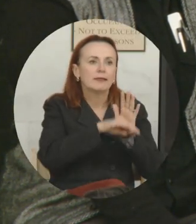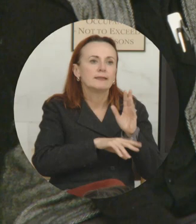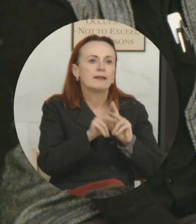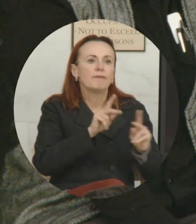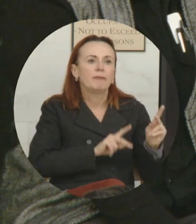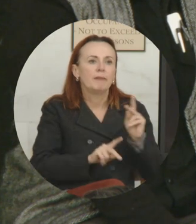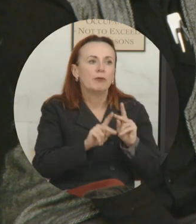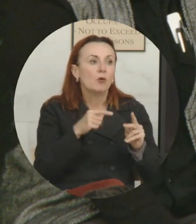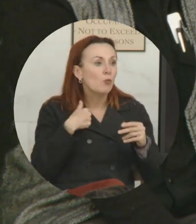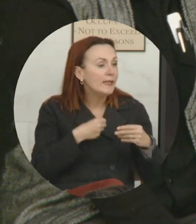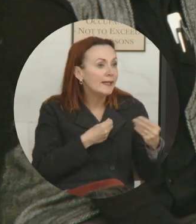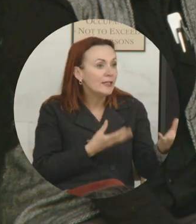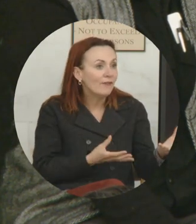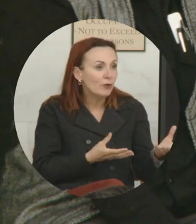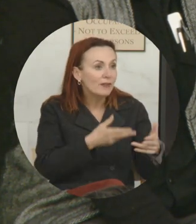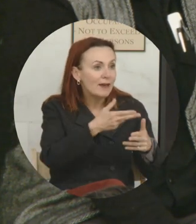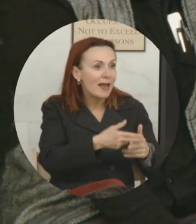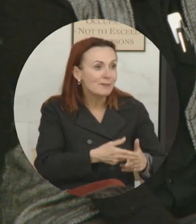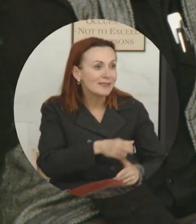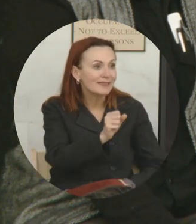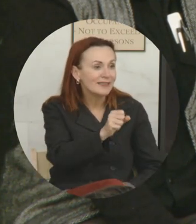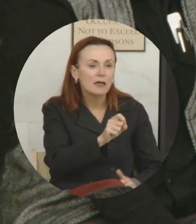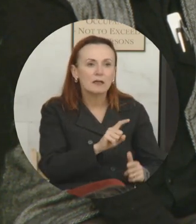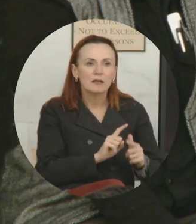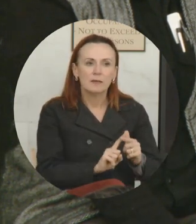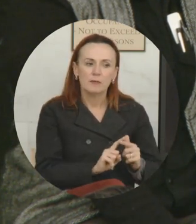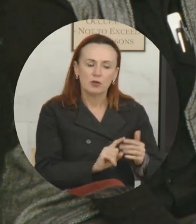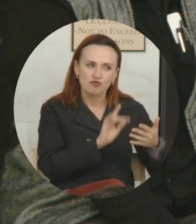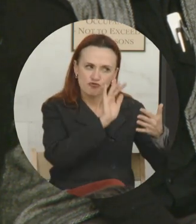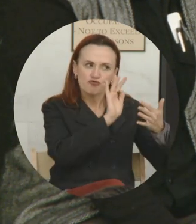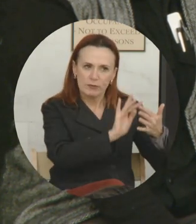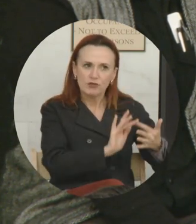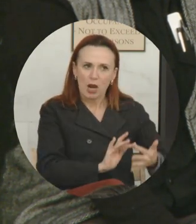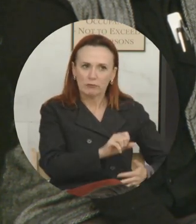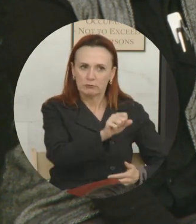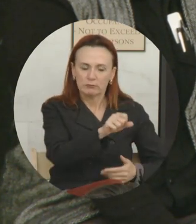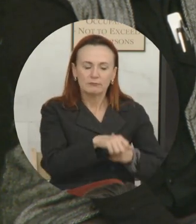we can provide you with all those folks to reach out to. But it's also